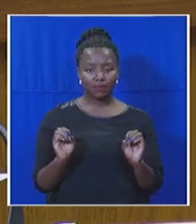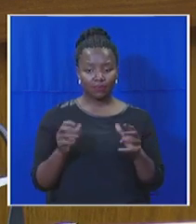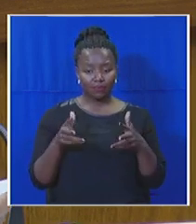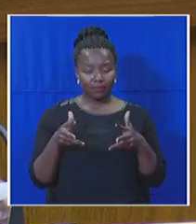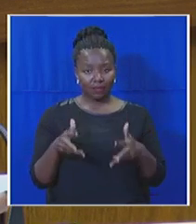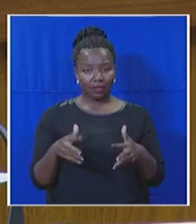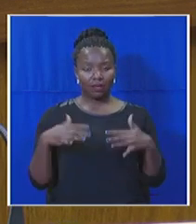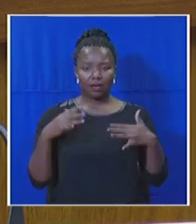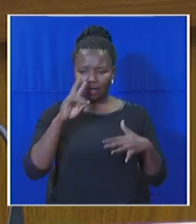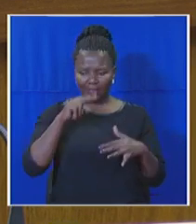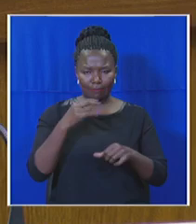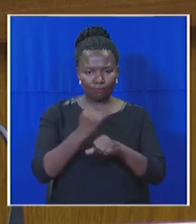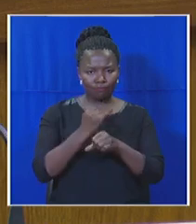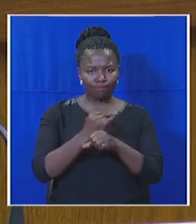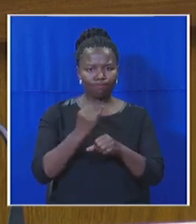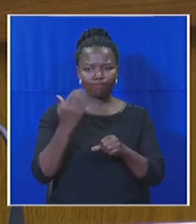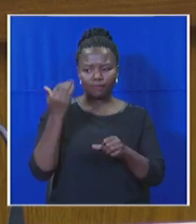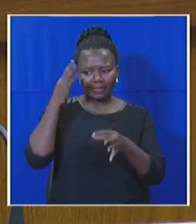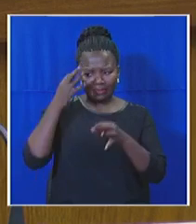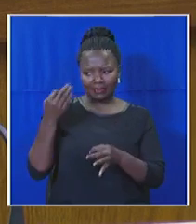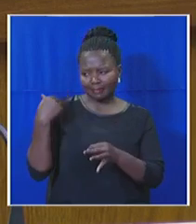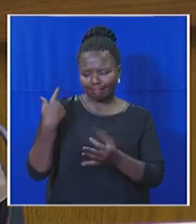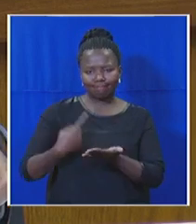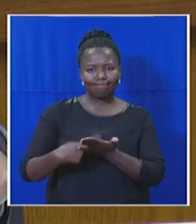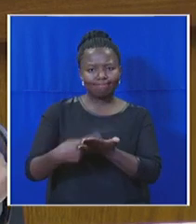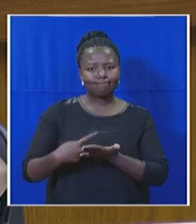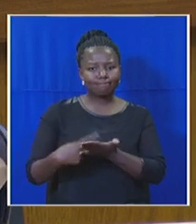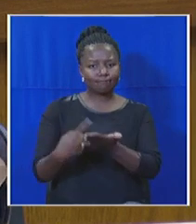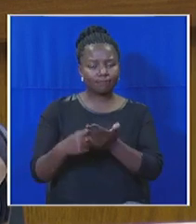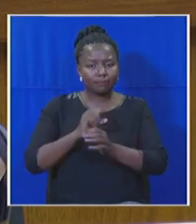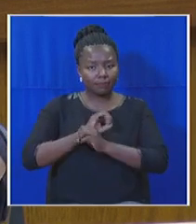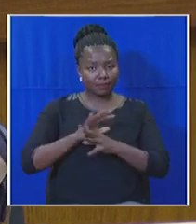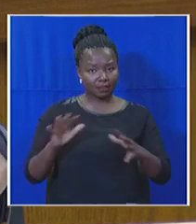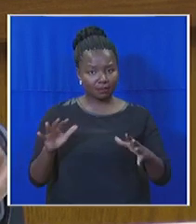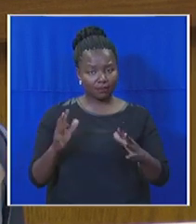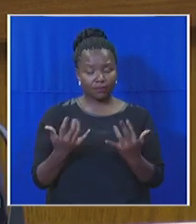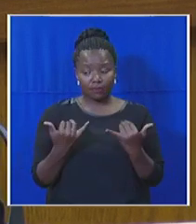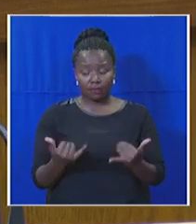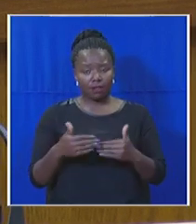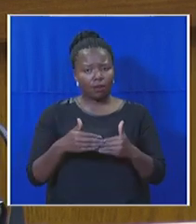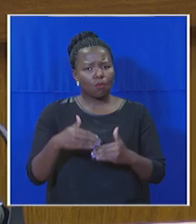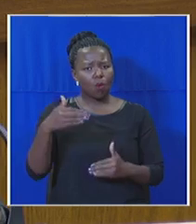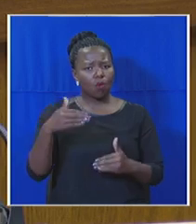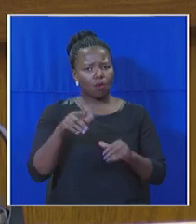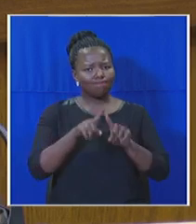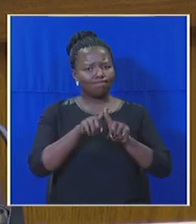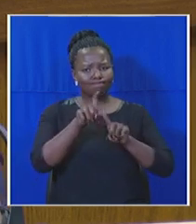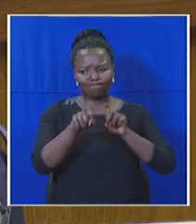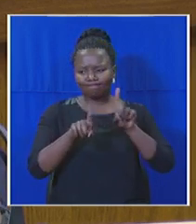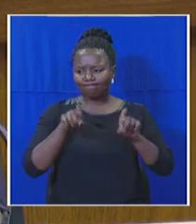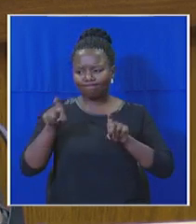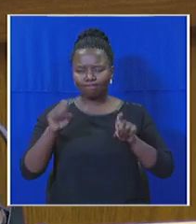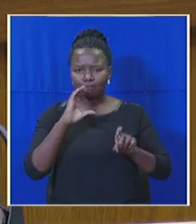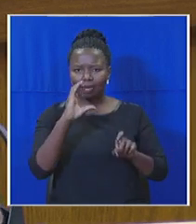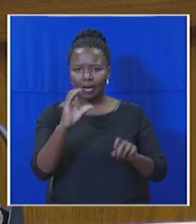sharp focus. A question has been raised as to what extent